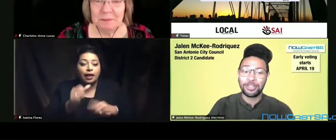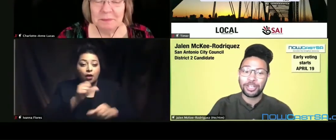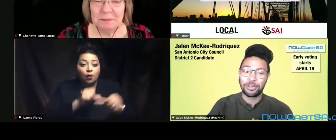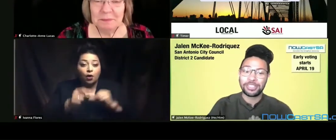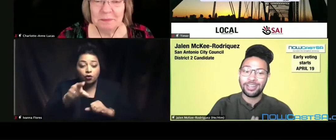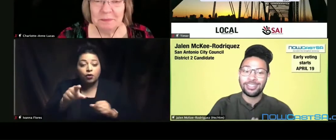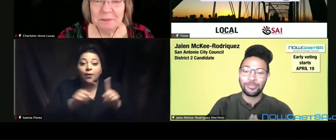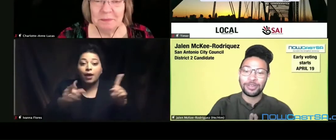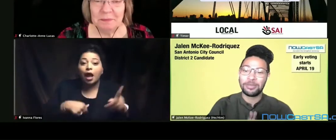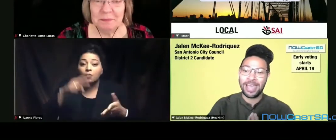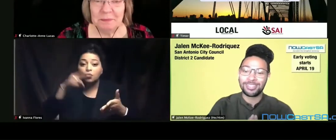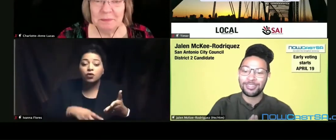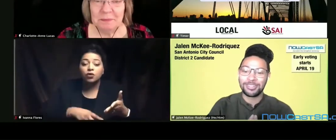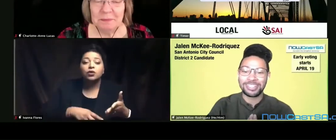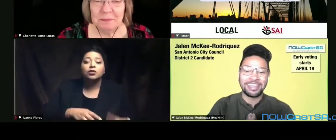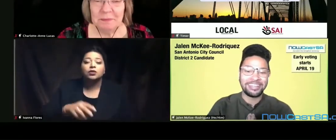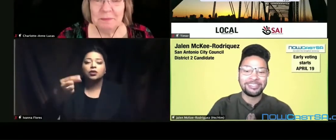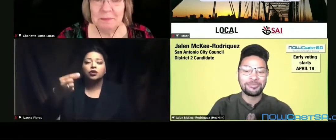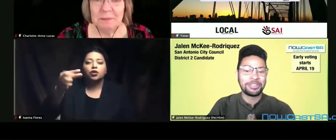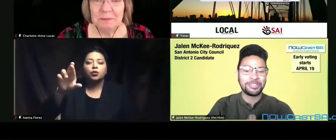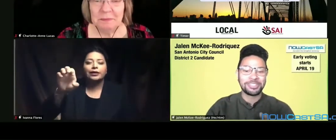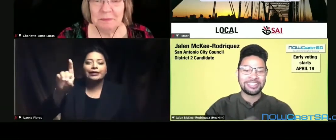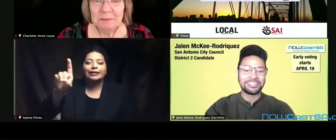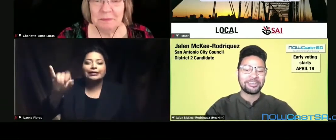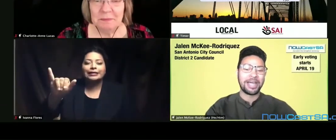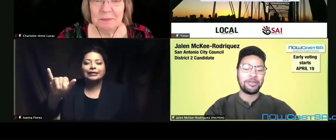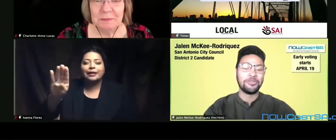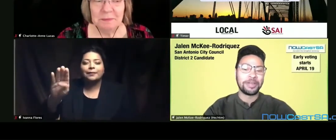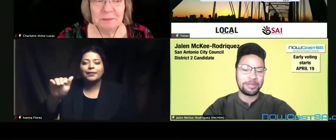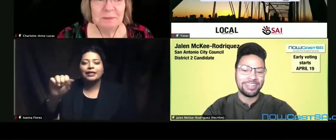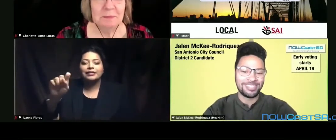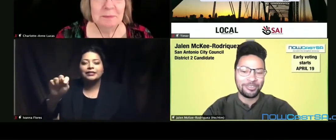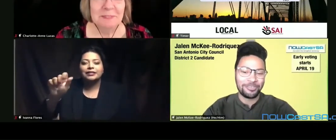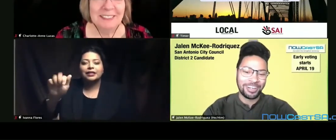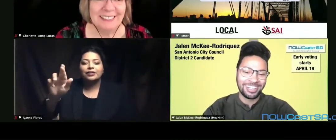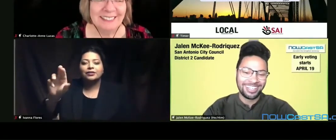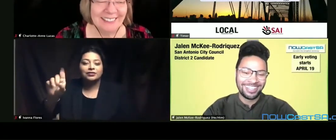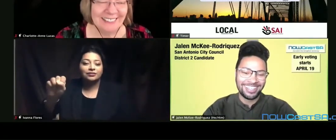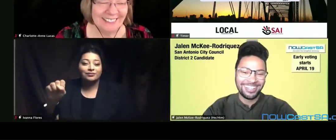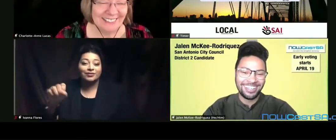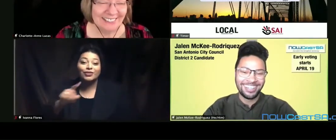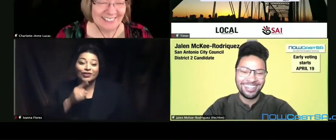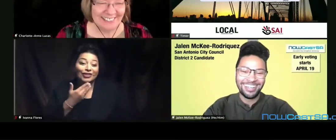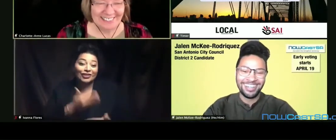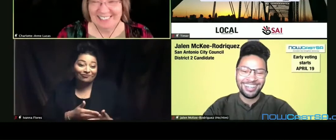currently reading Cheryl Scully's Greedy Bastards, and it is pretty juicy. So I would do recommend it so far.